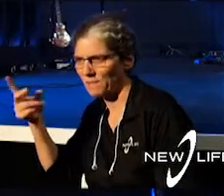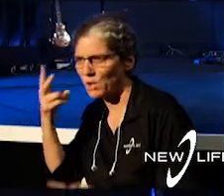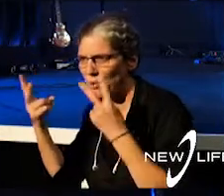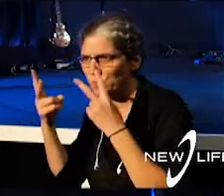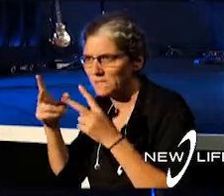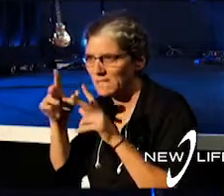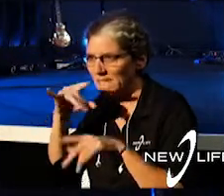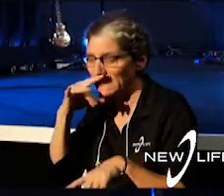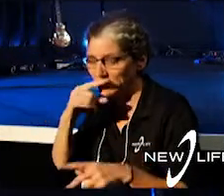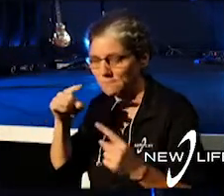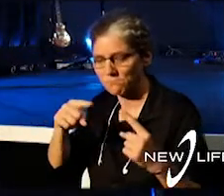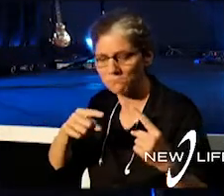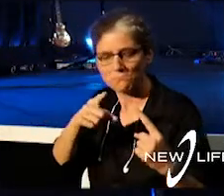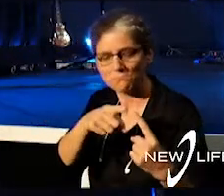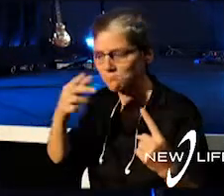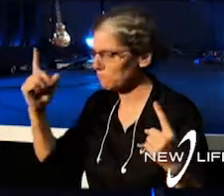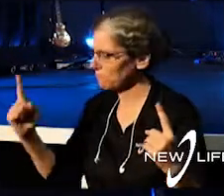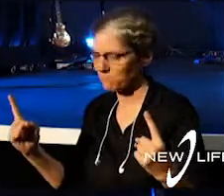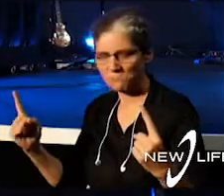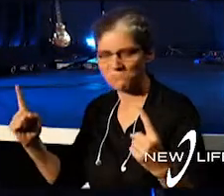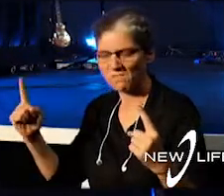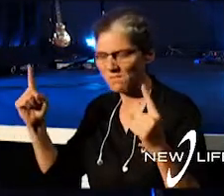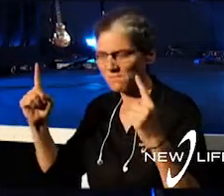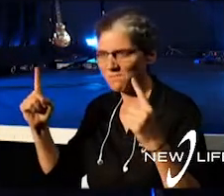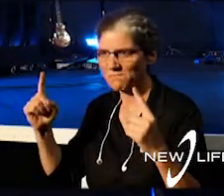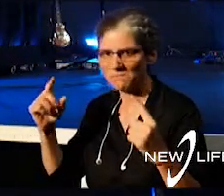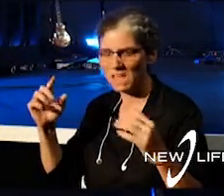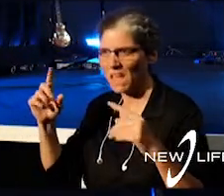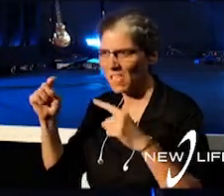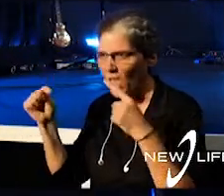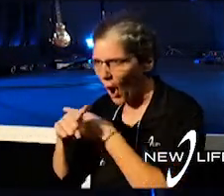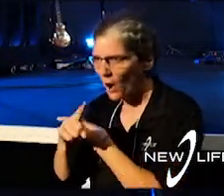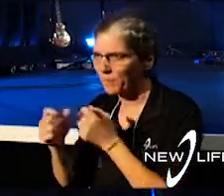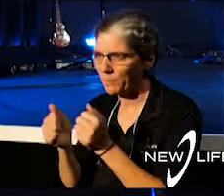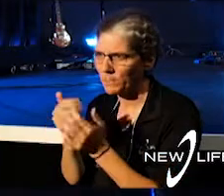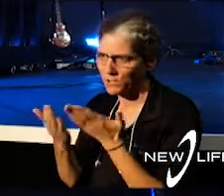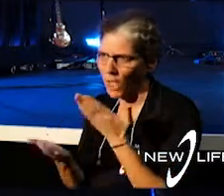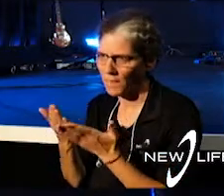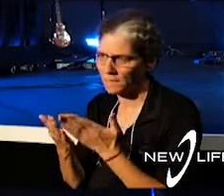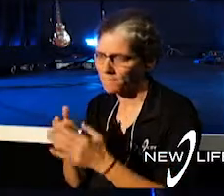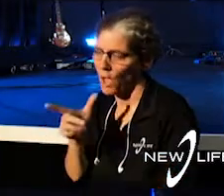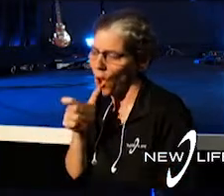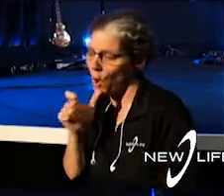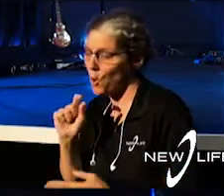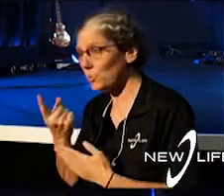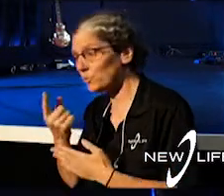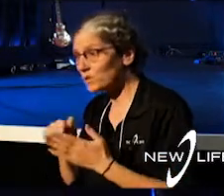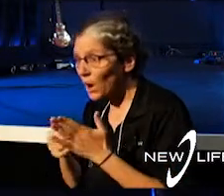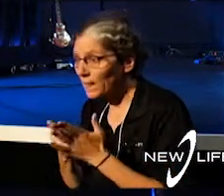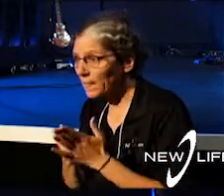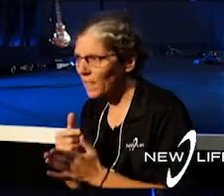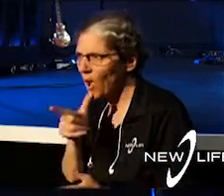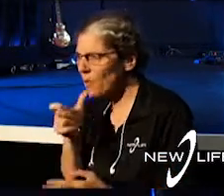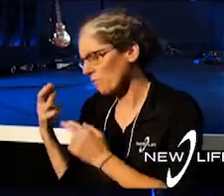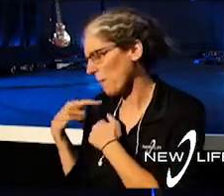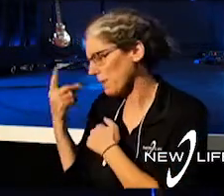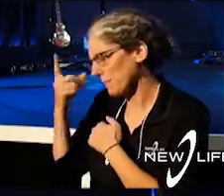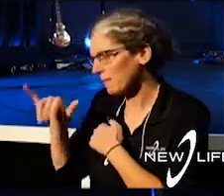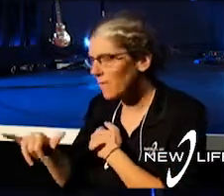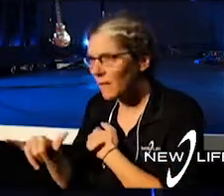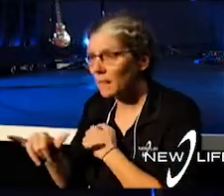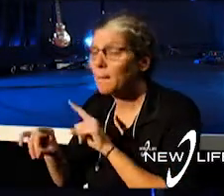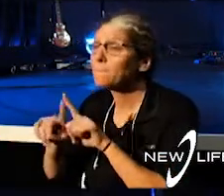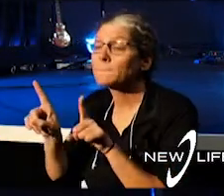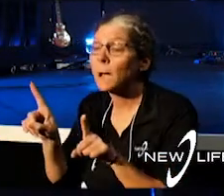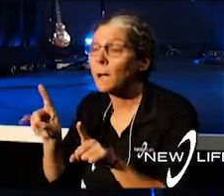fighting, first words out of your mouth are going to be, who started it? Or whose fault is it? But James doesn't